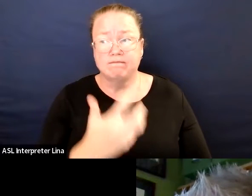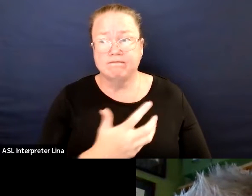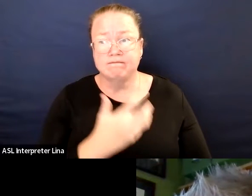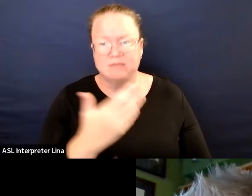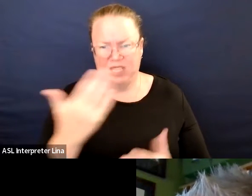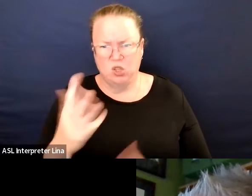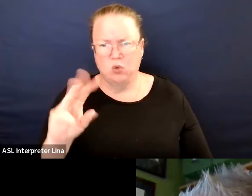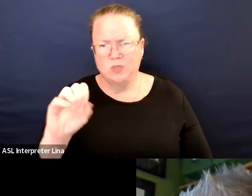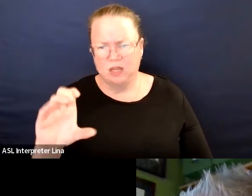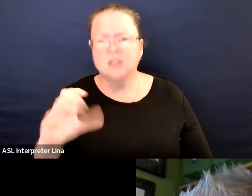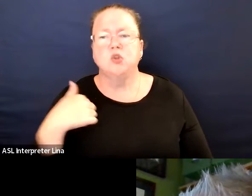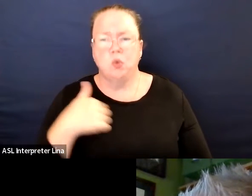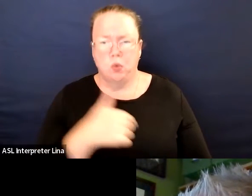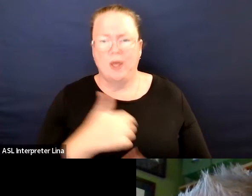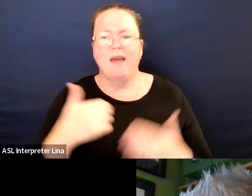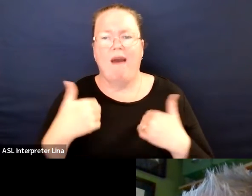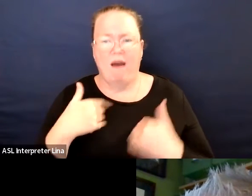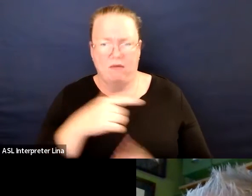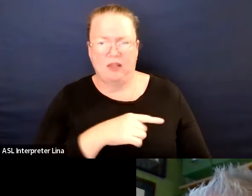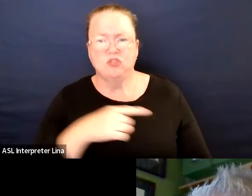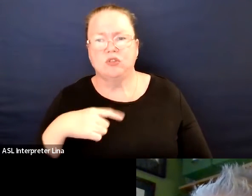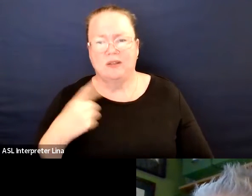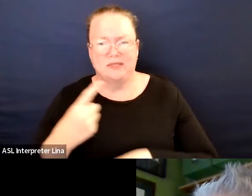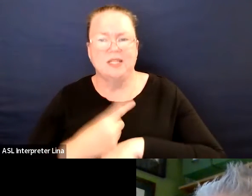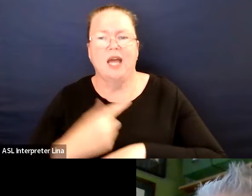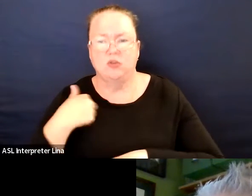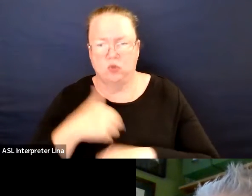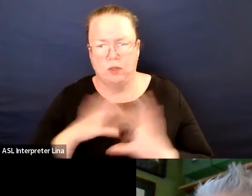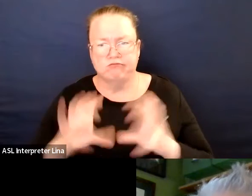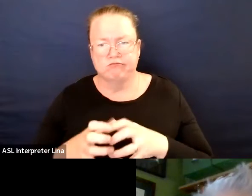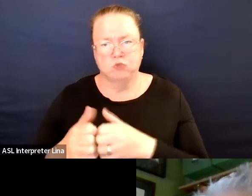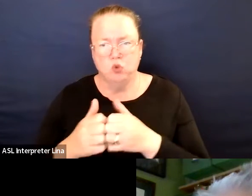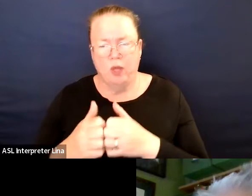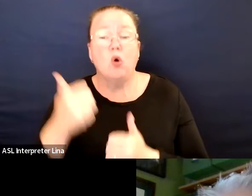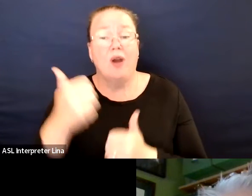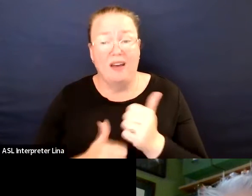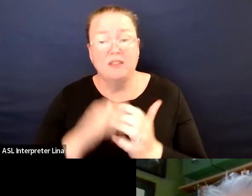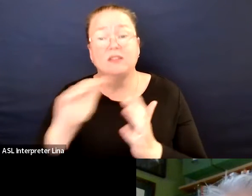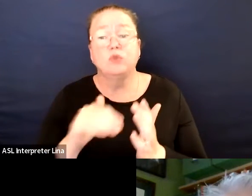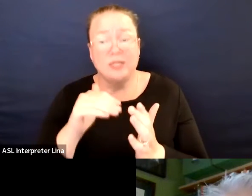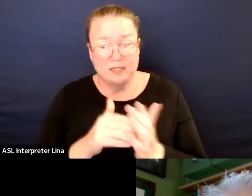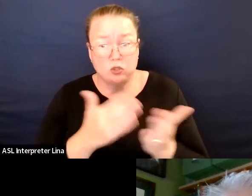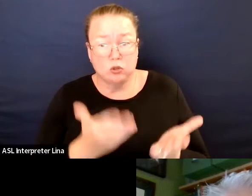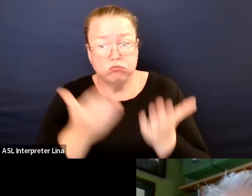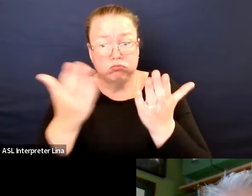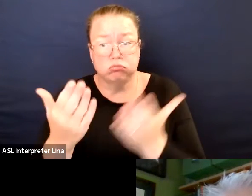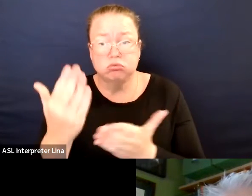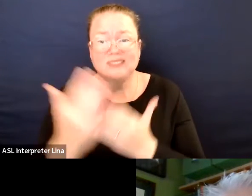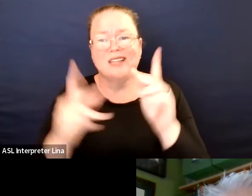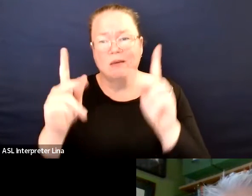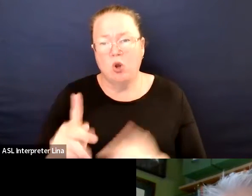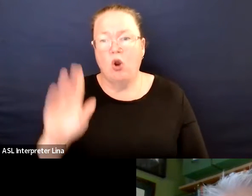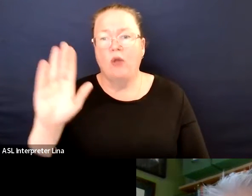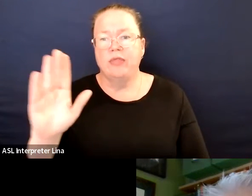in Wisconsin, we have our legislative days where we get together and every center puts forward somebody as their